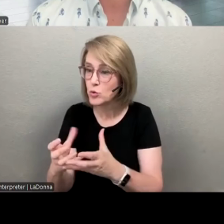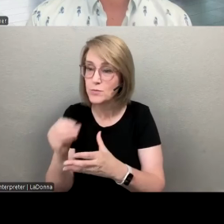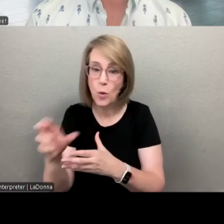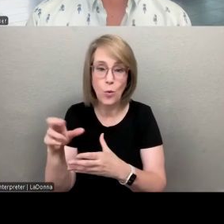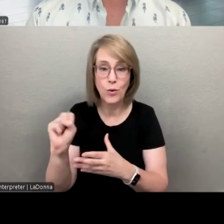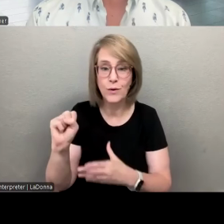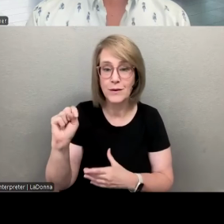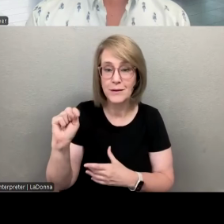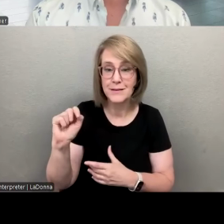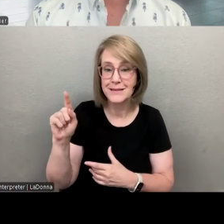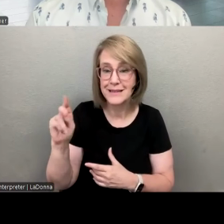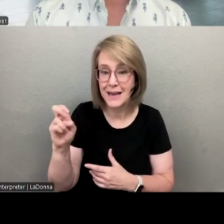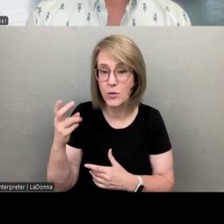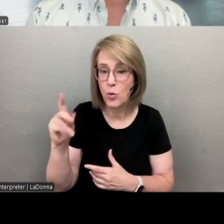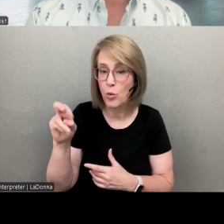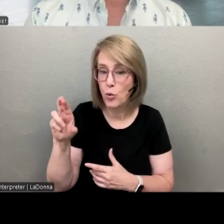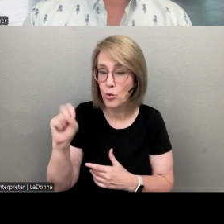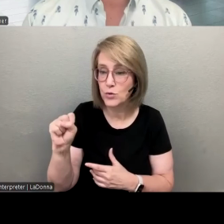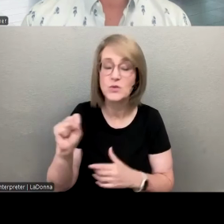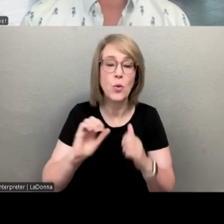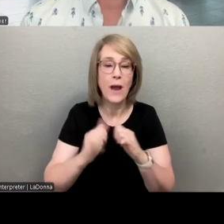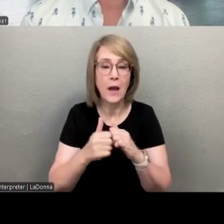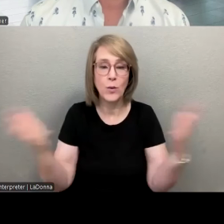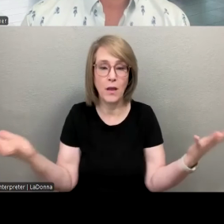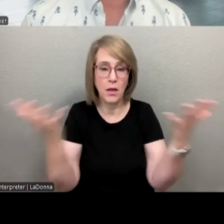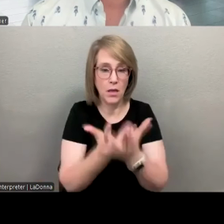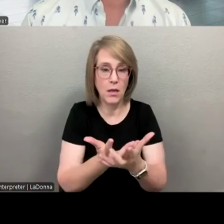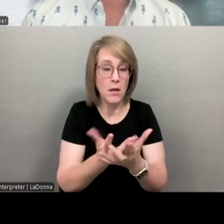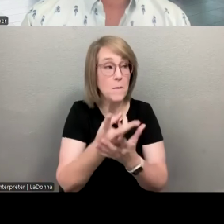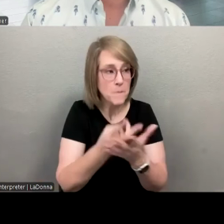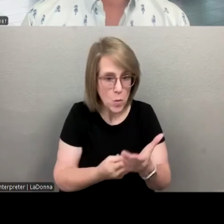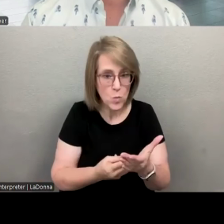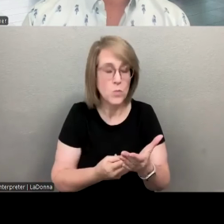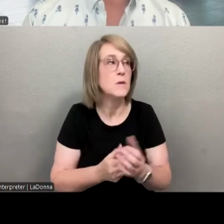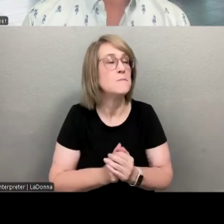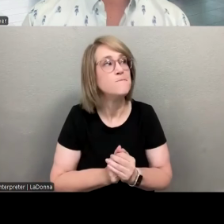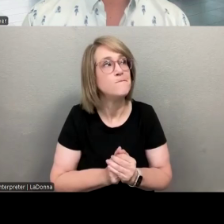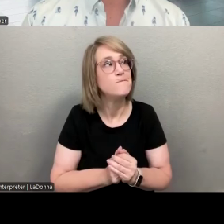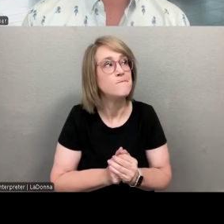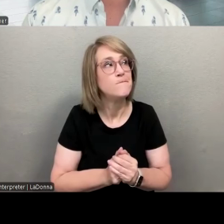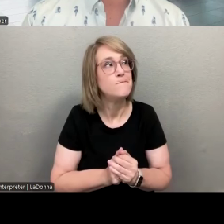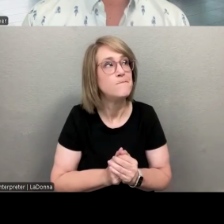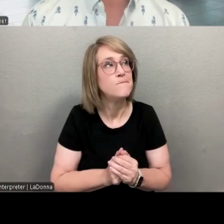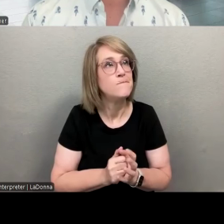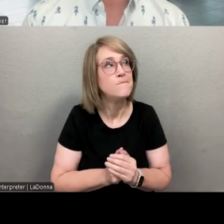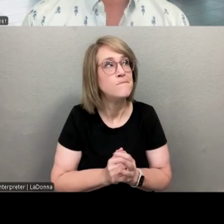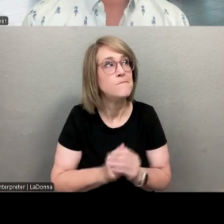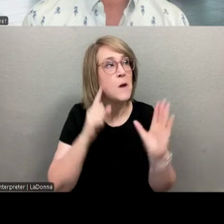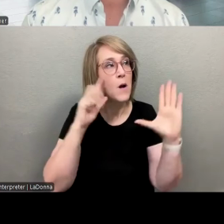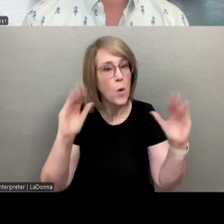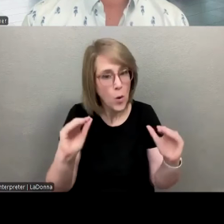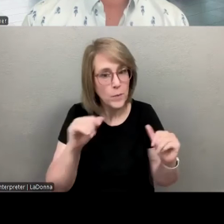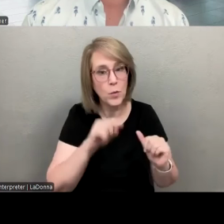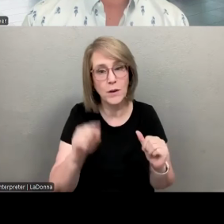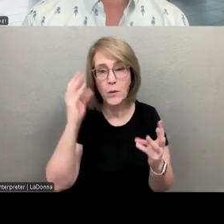stakeholders. And so, how do we integrate those two? Our hope when thinking about these types of algorithms is that it becomes another source